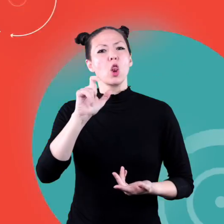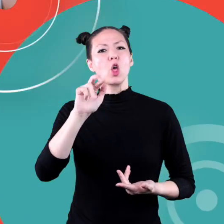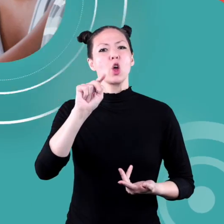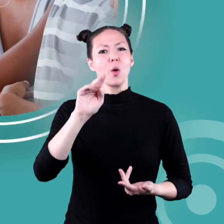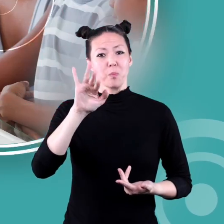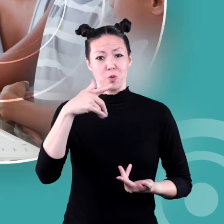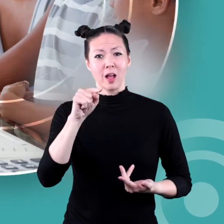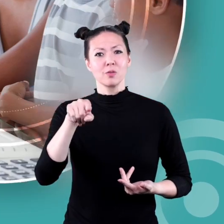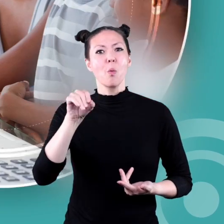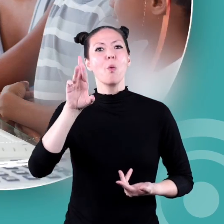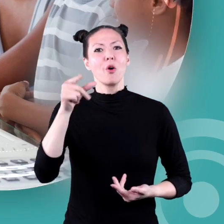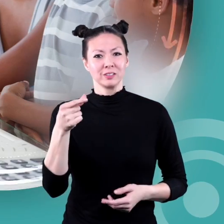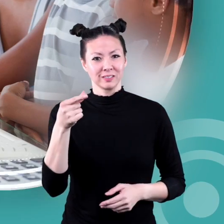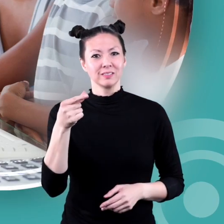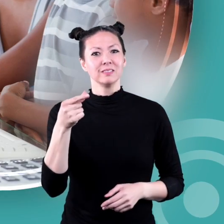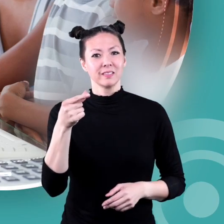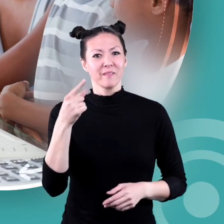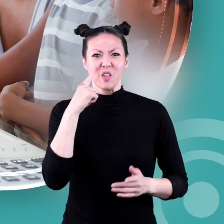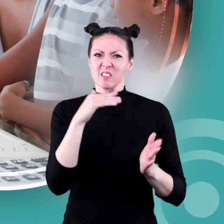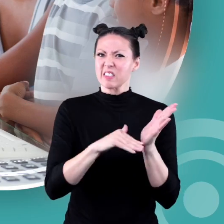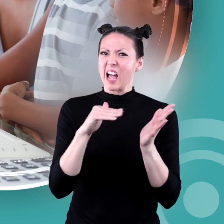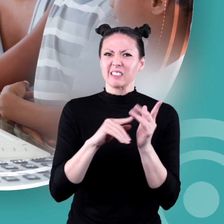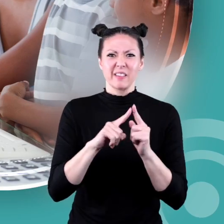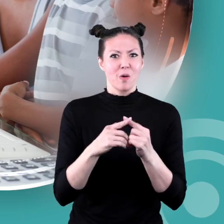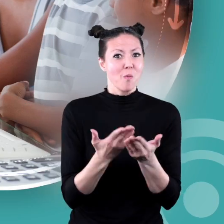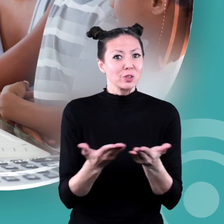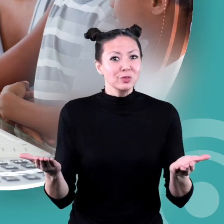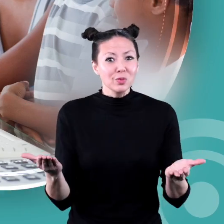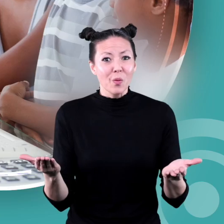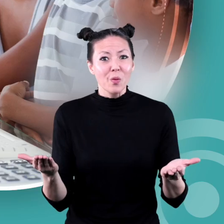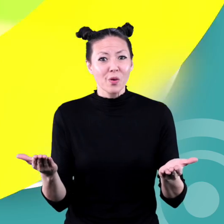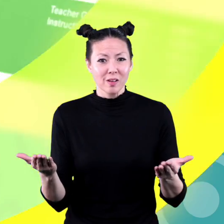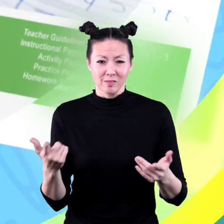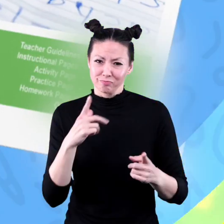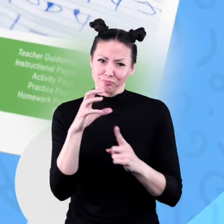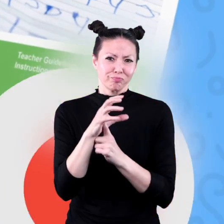at learnbright.org for thousands of free